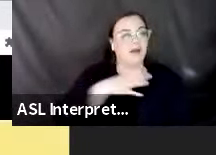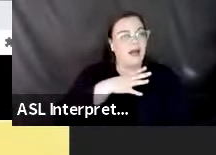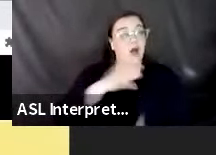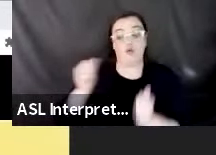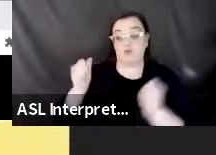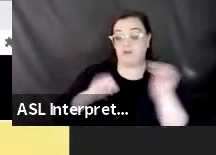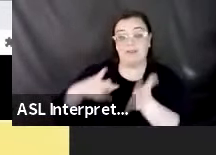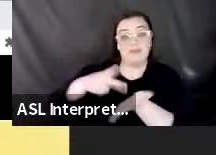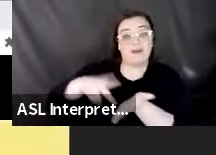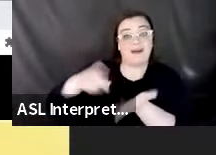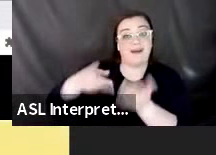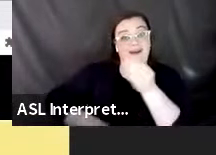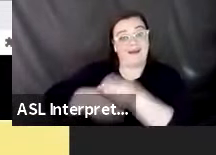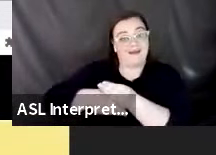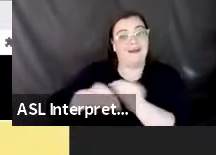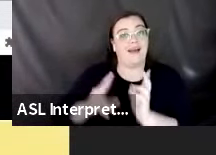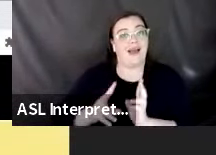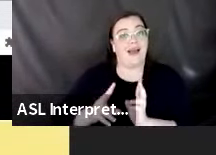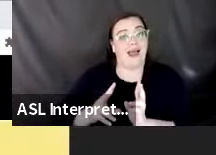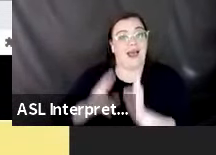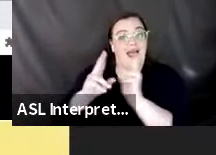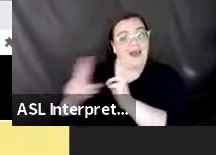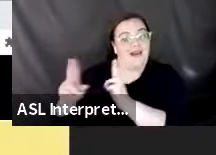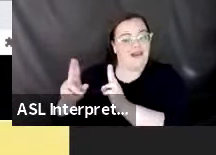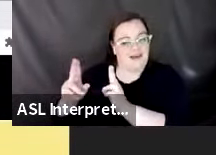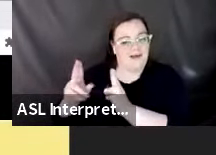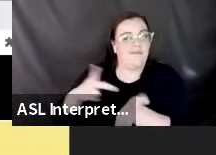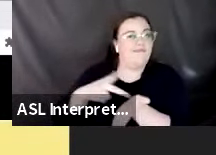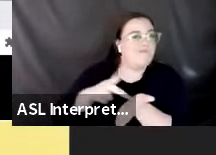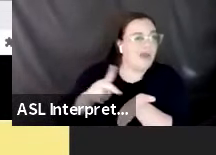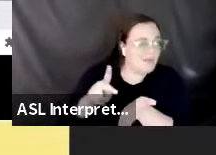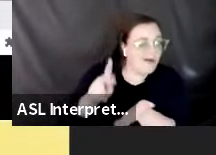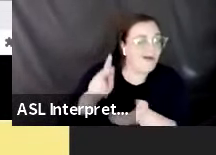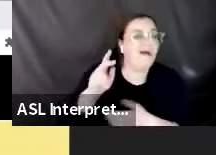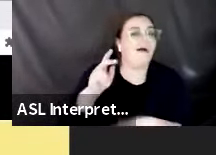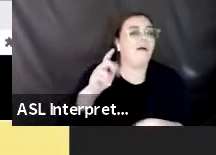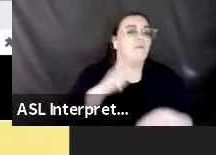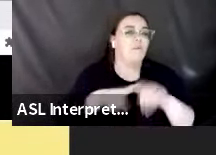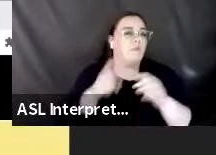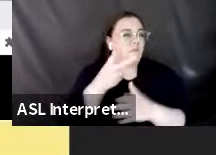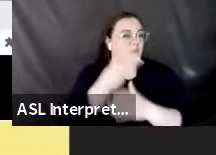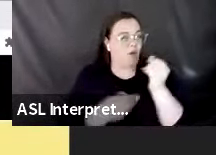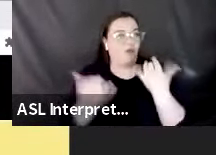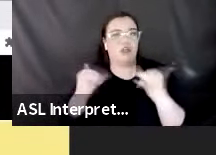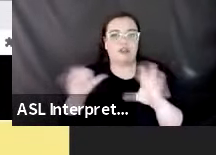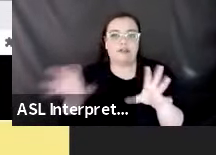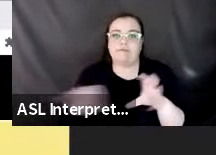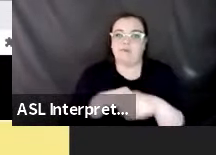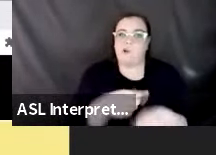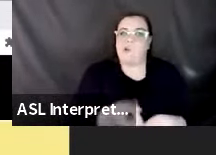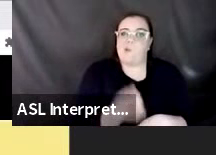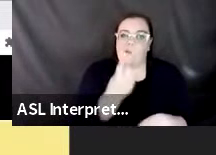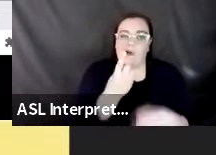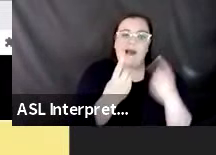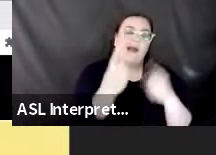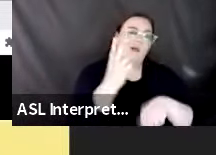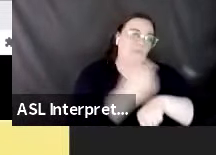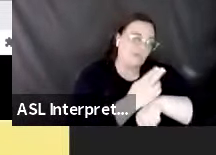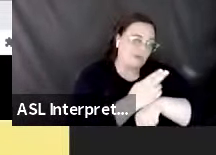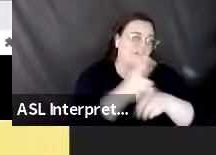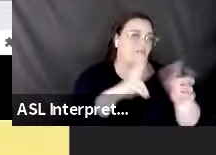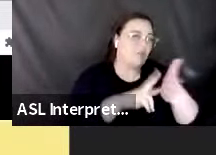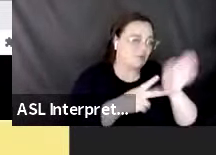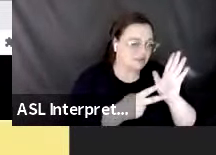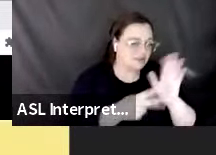payment to account for that change, but both spots would count as one for use purposes. They can also change the setting